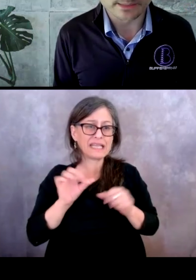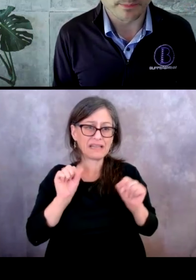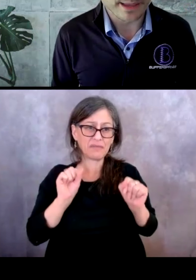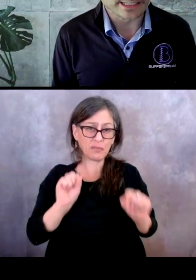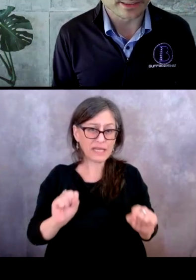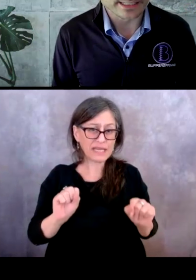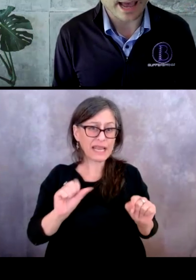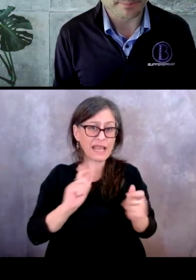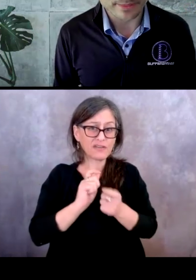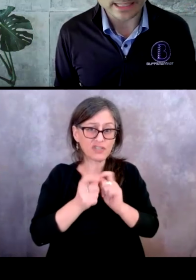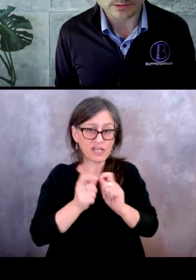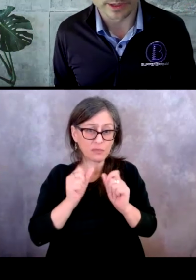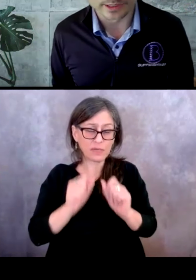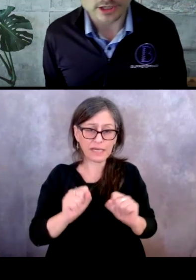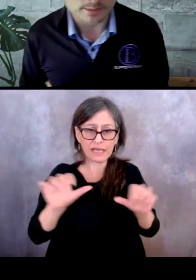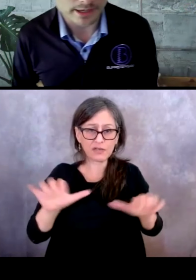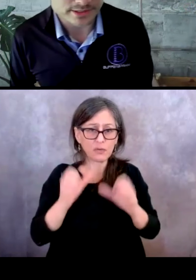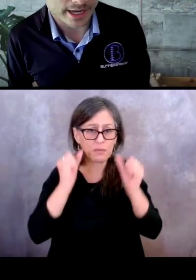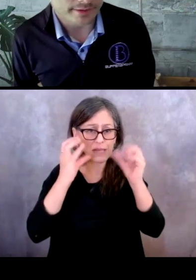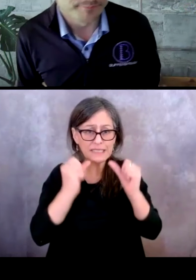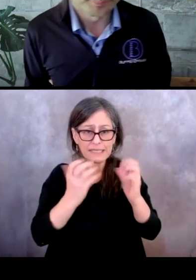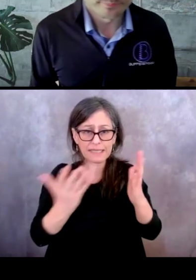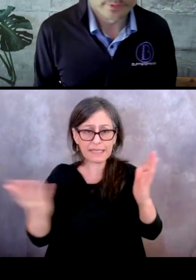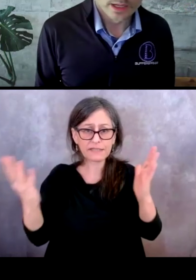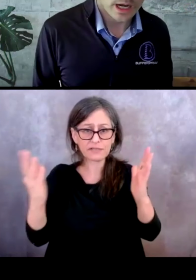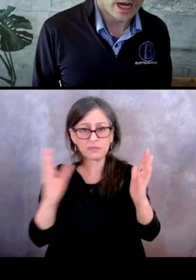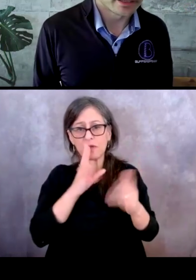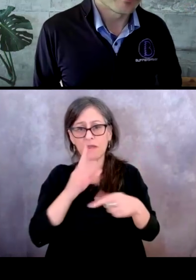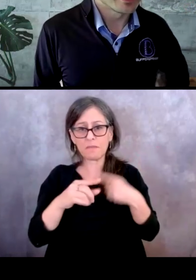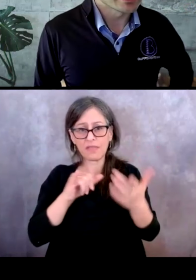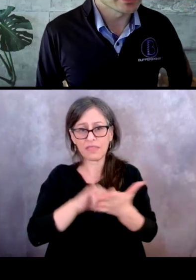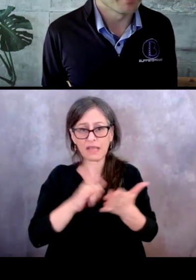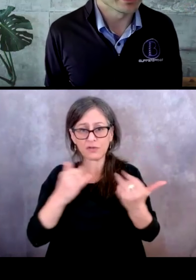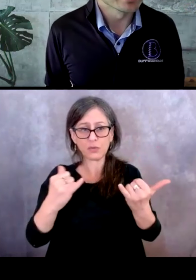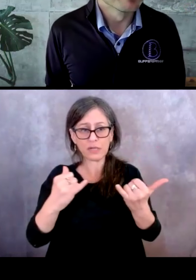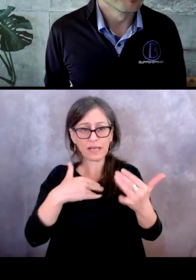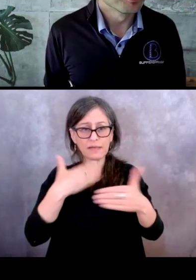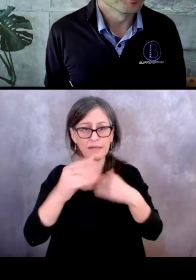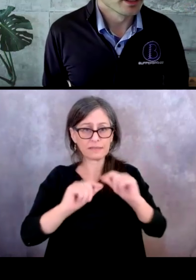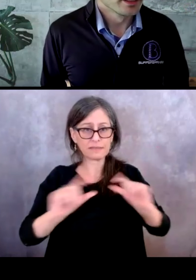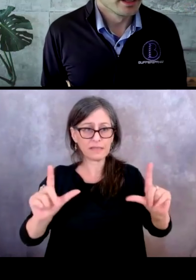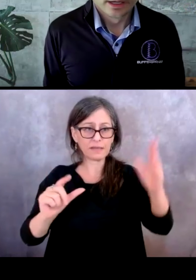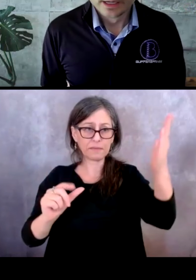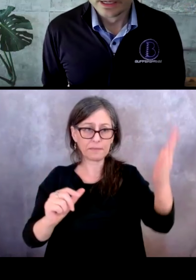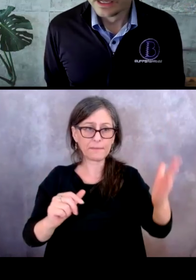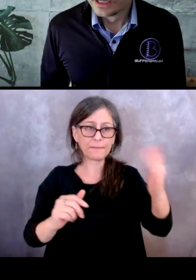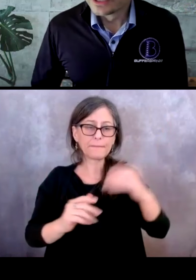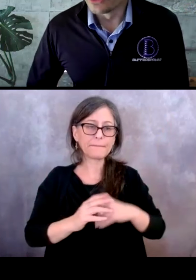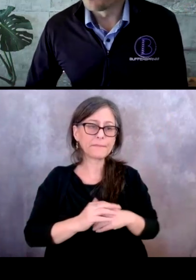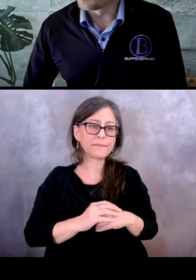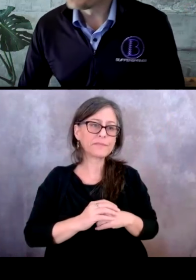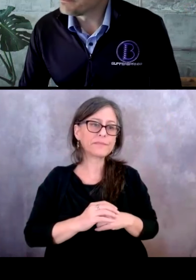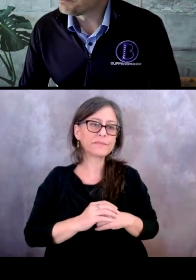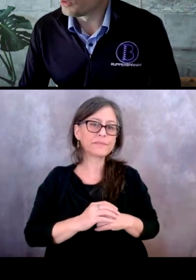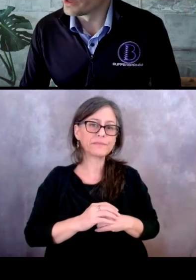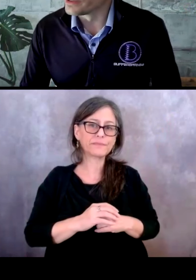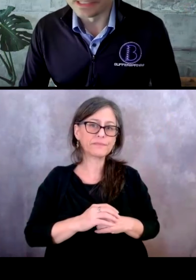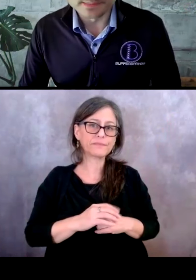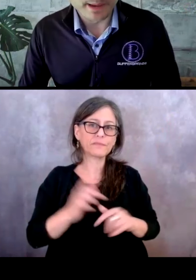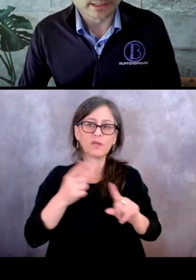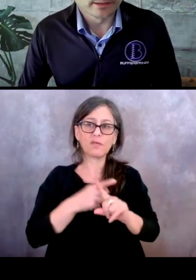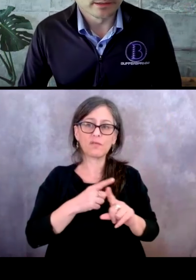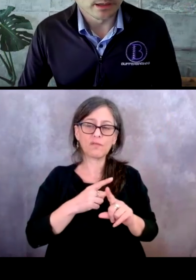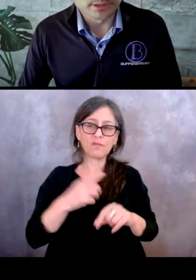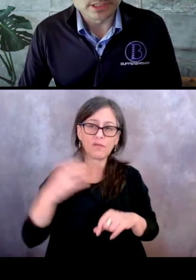we can make some amazing things happen. And that's what we're going to talk about today. Kevin, next slide, please. So from the